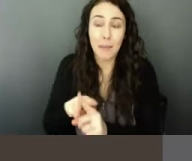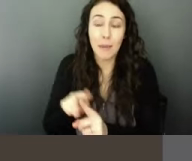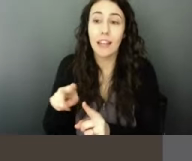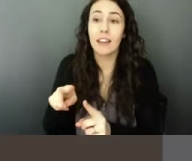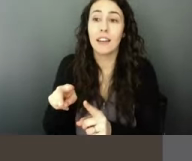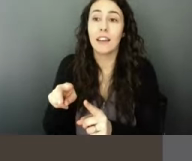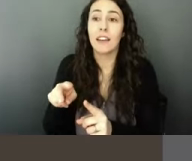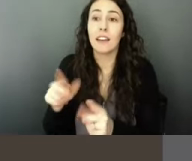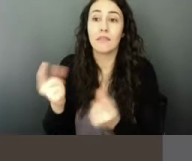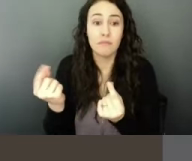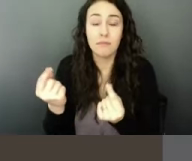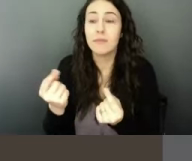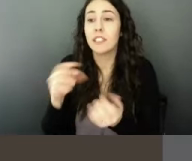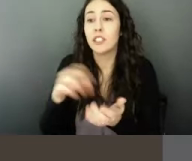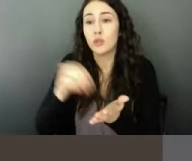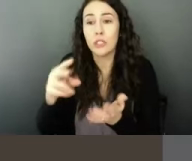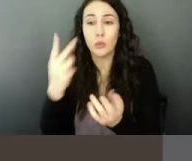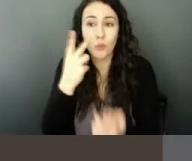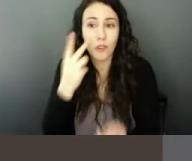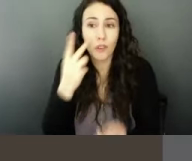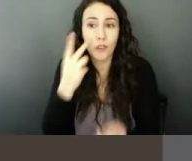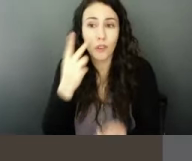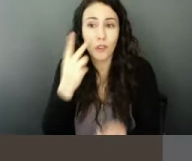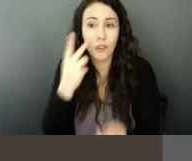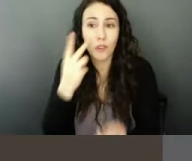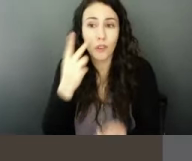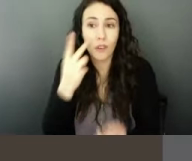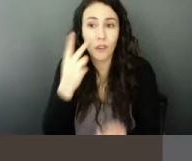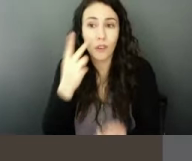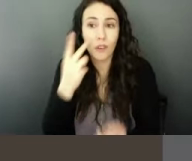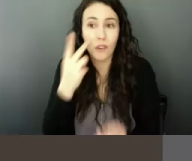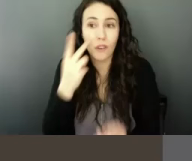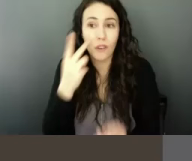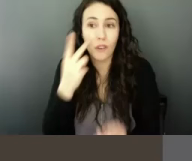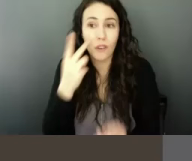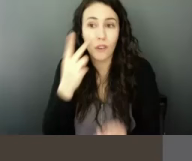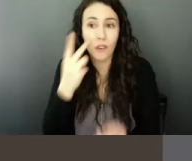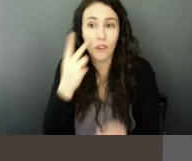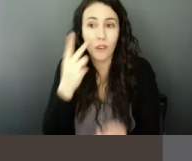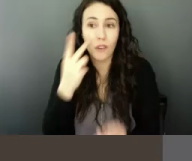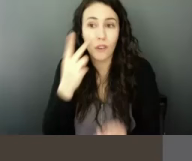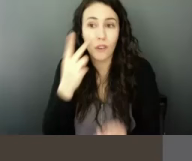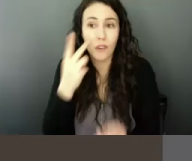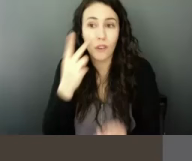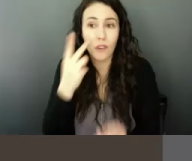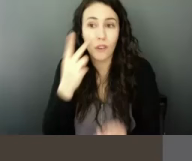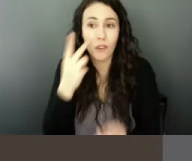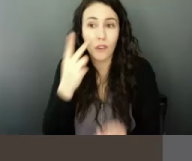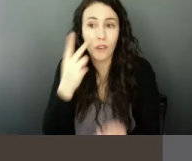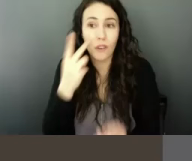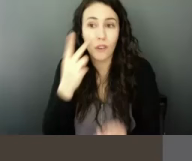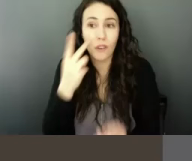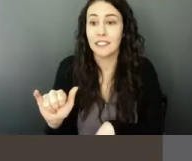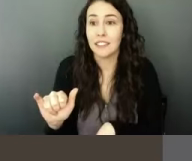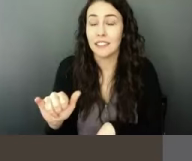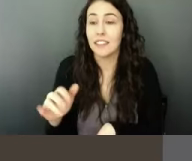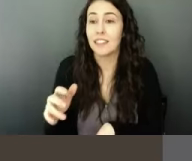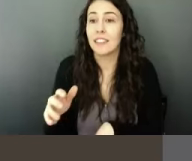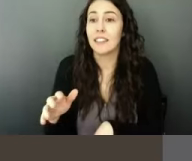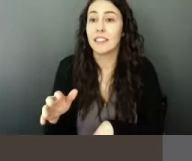on their lives. They do reflective essays, so they can relate what they're doing in class to something they've done